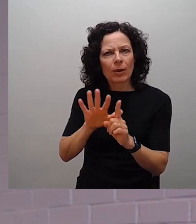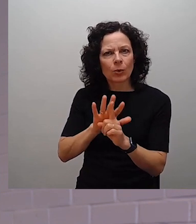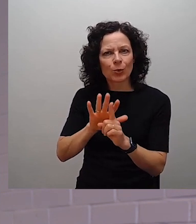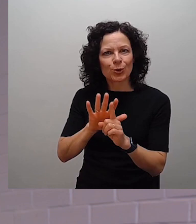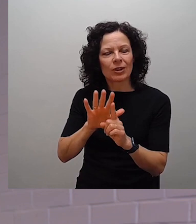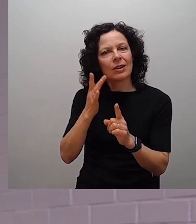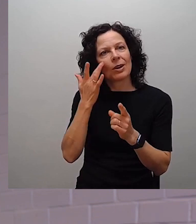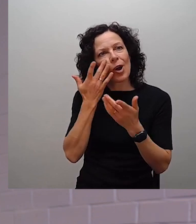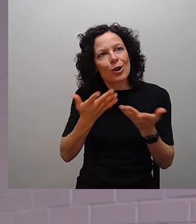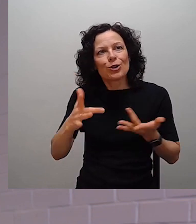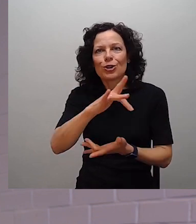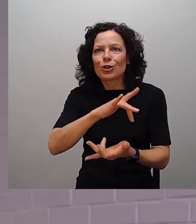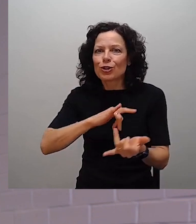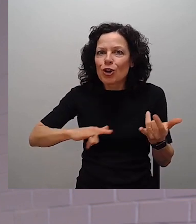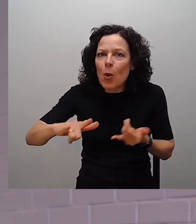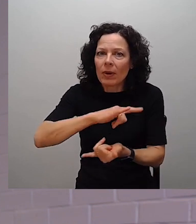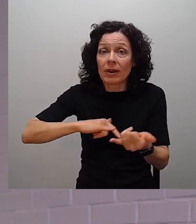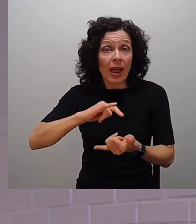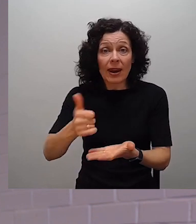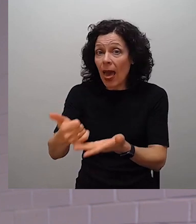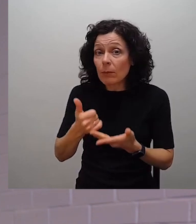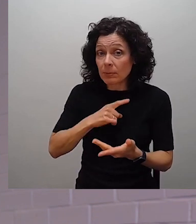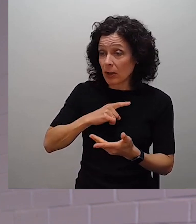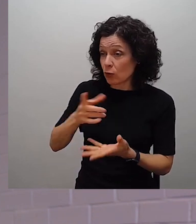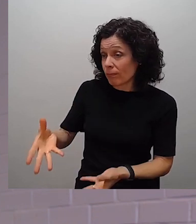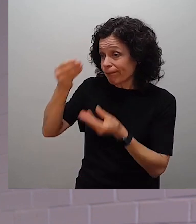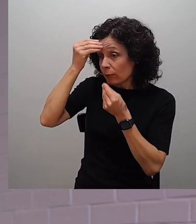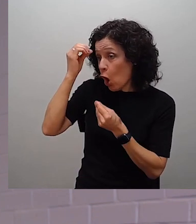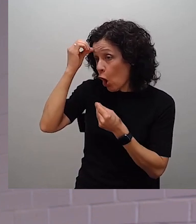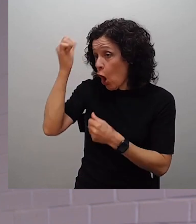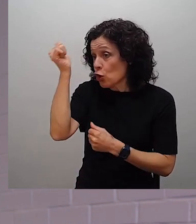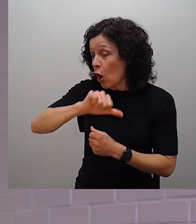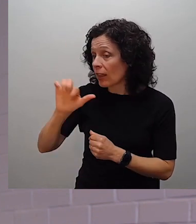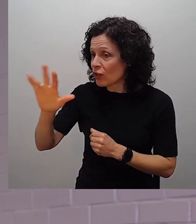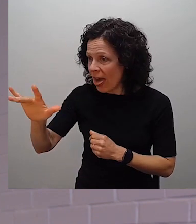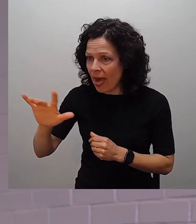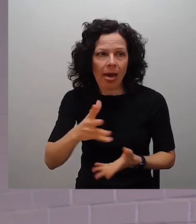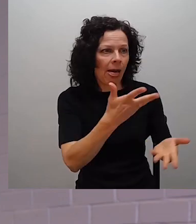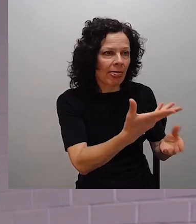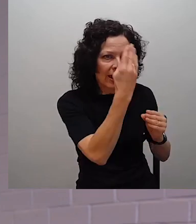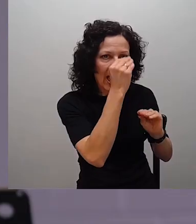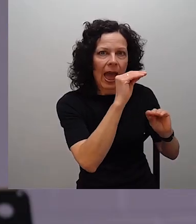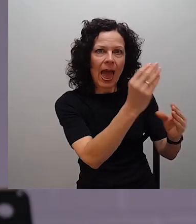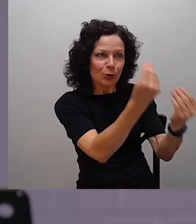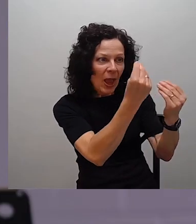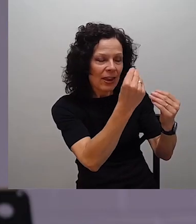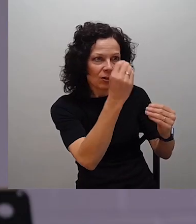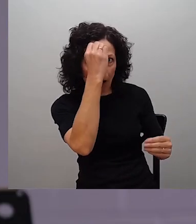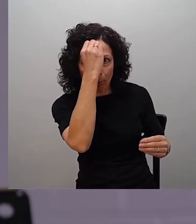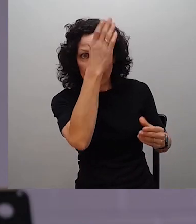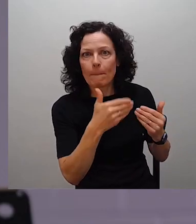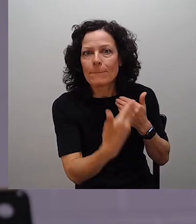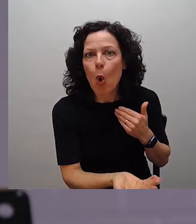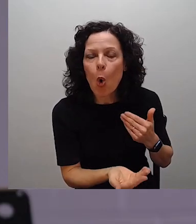background as well, it just helps so much, because you have that knowledge and then you're getting so much more. So to me, it was a no-brainer. I